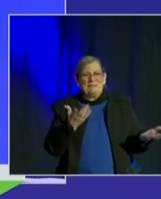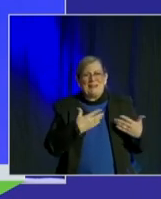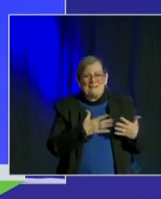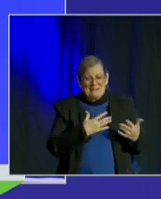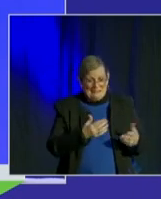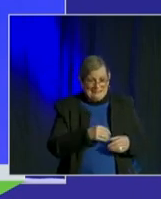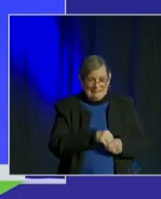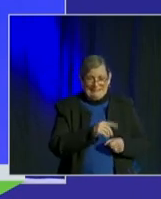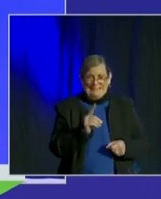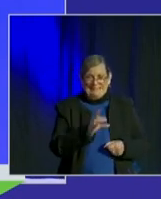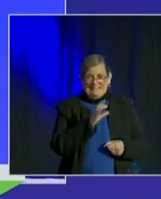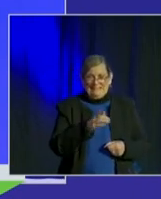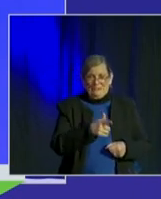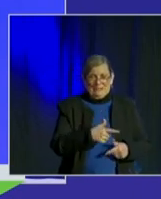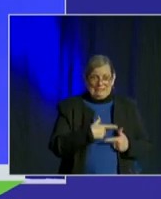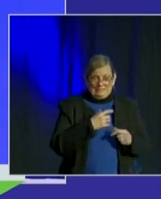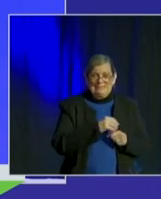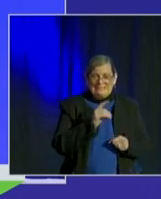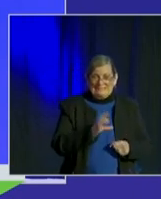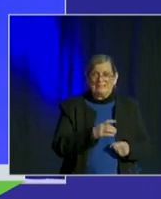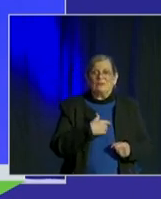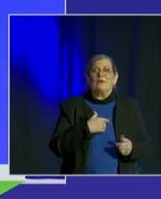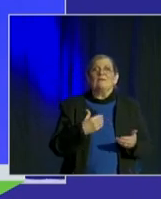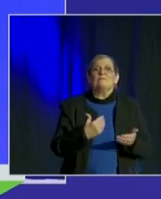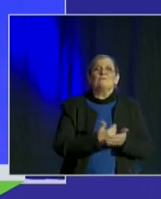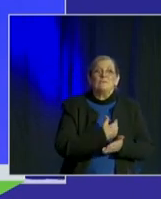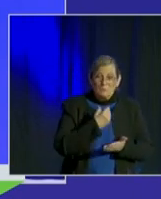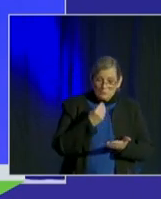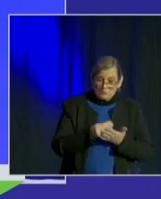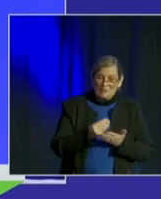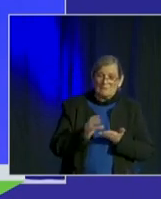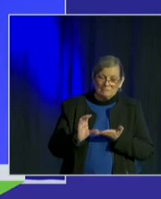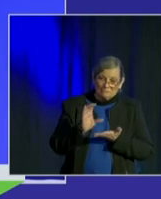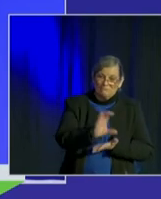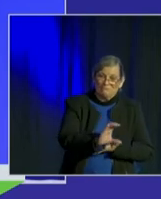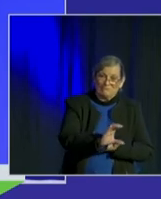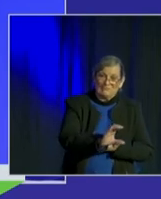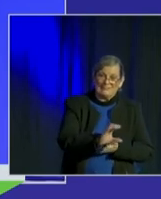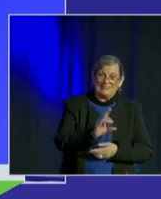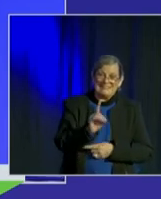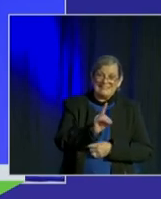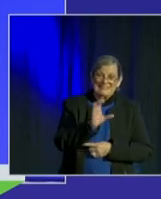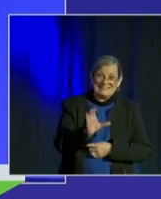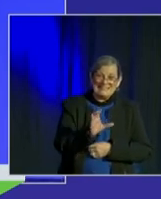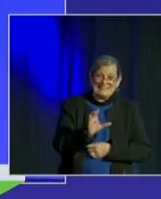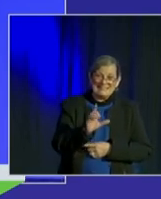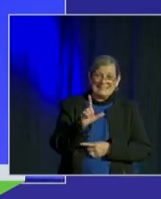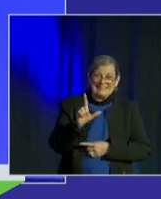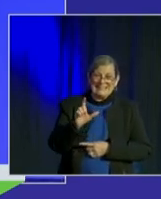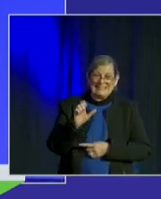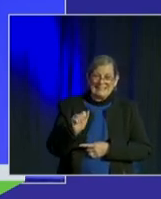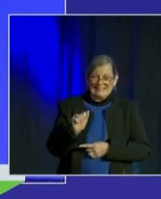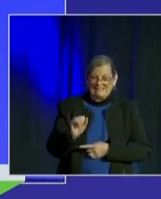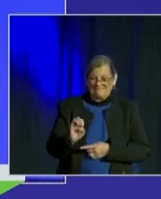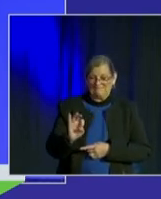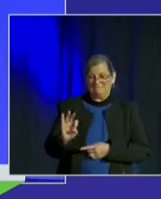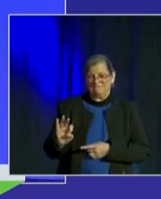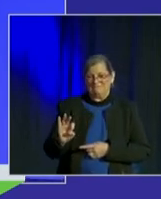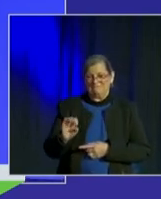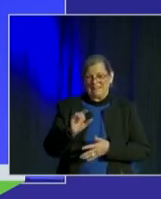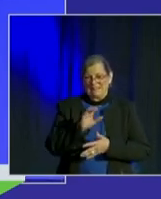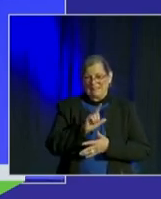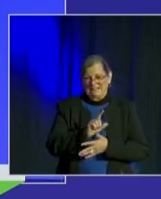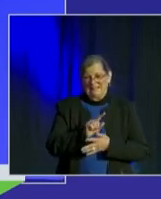we actually have a new grant program. It's part of what we call DC Leaf, which is sort of our umbrella for a number of programs, for the